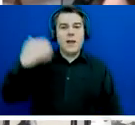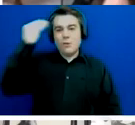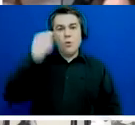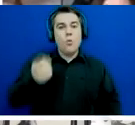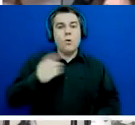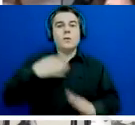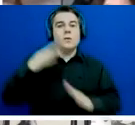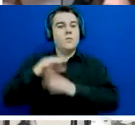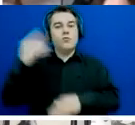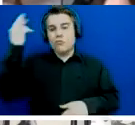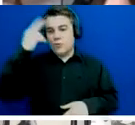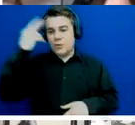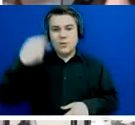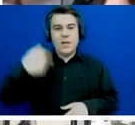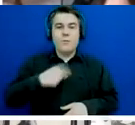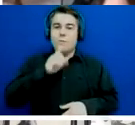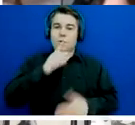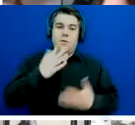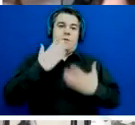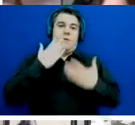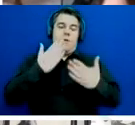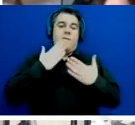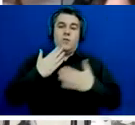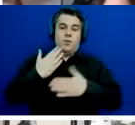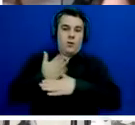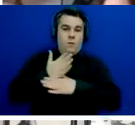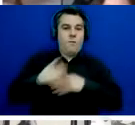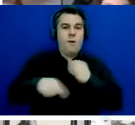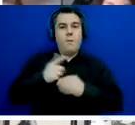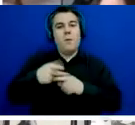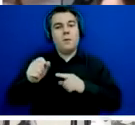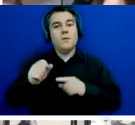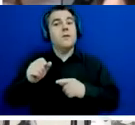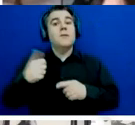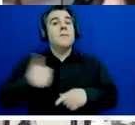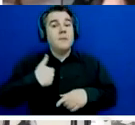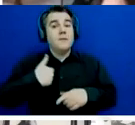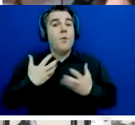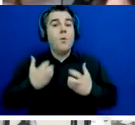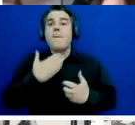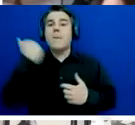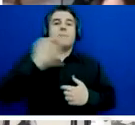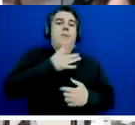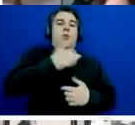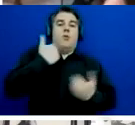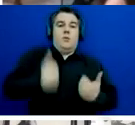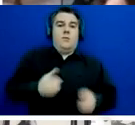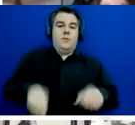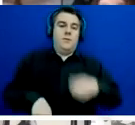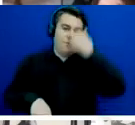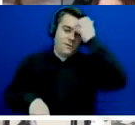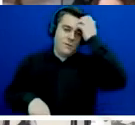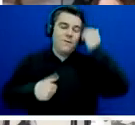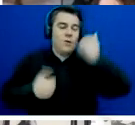that I'm so grateful that Erin shared with me about Plexus is that I want to be the best mom I can. I'm an older mom for a young